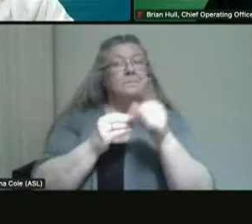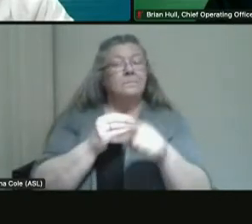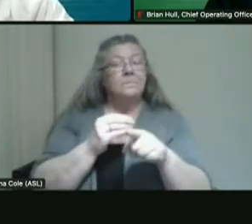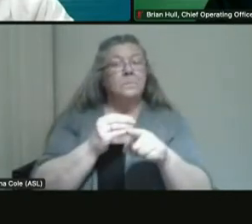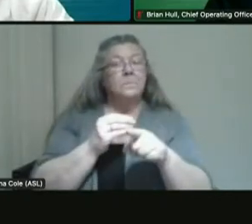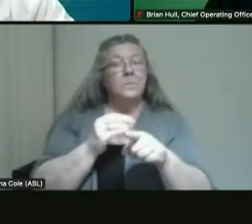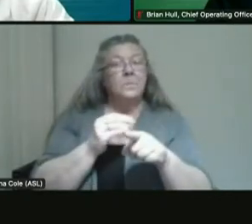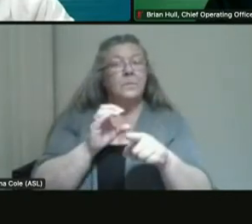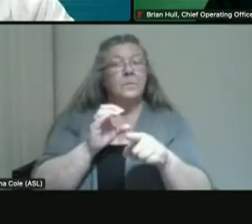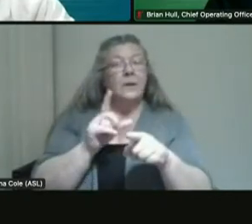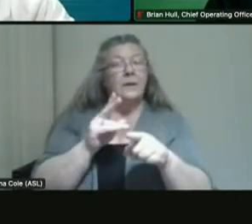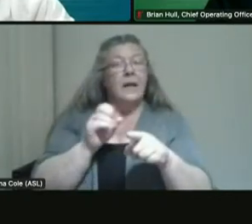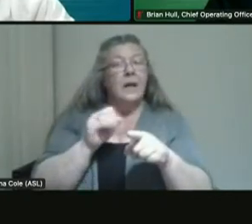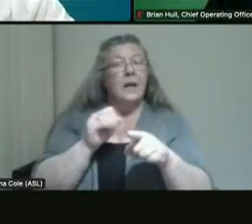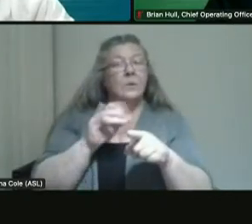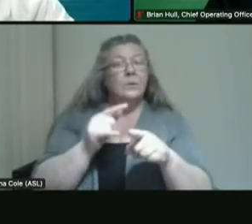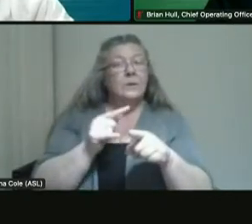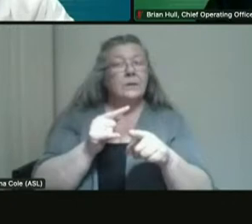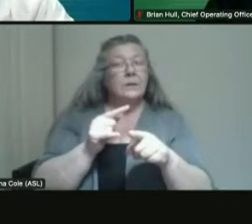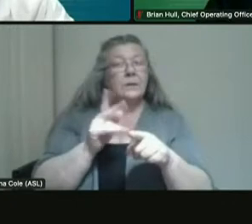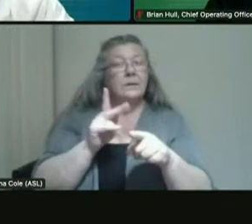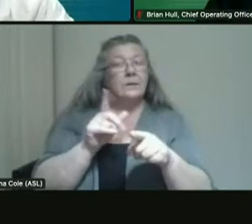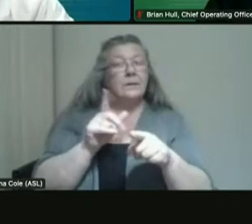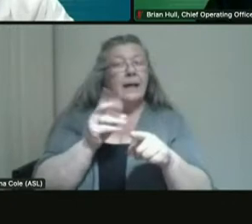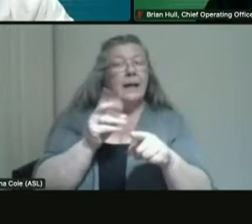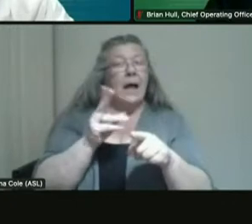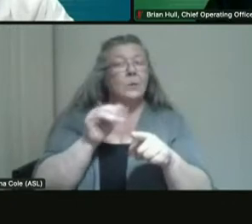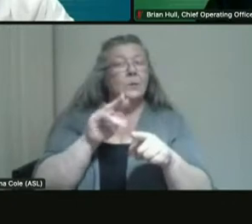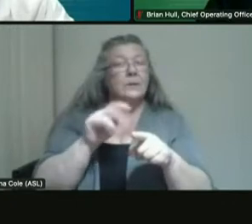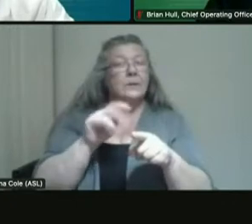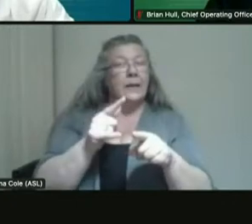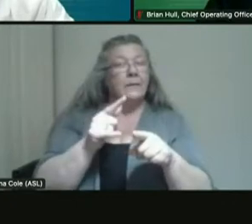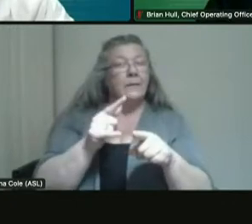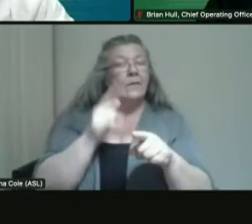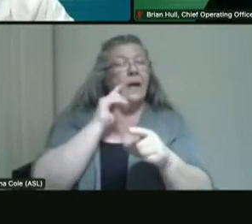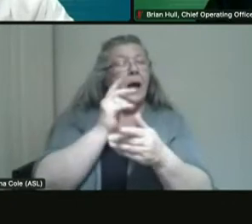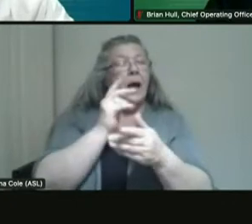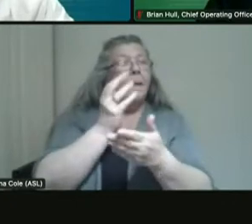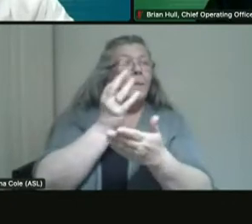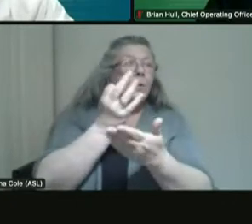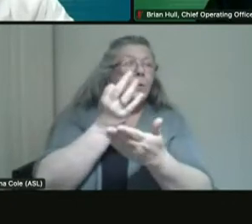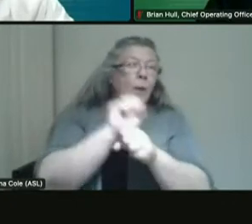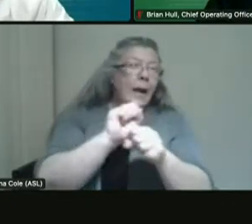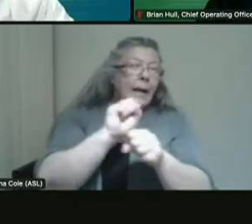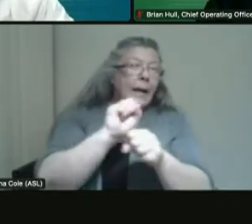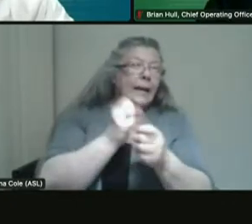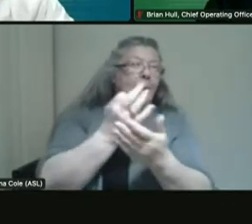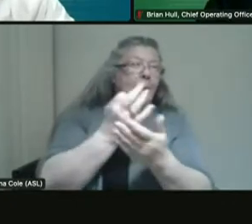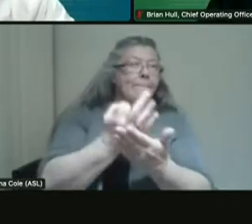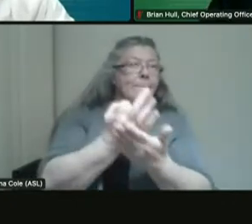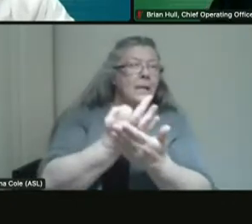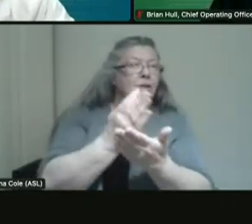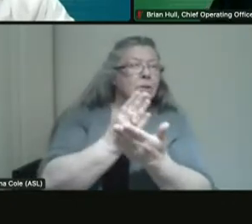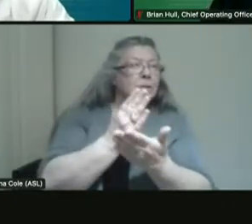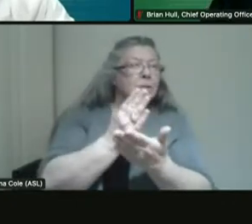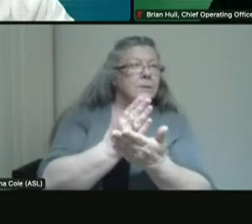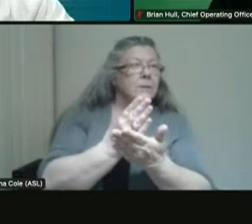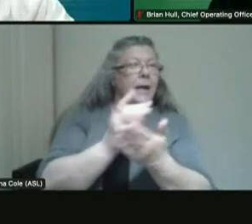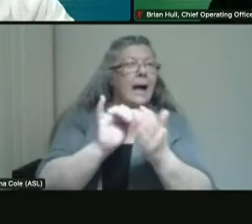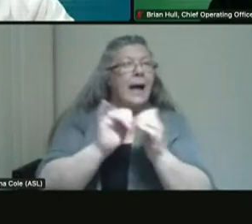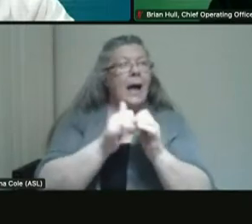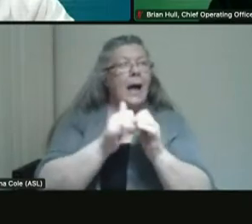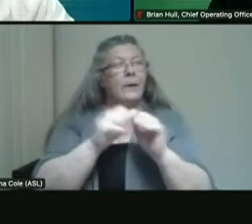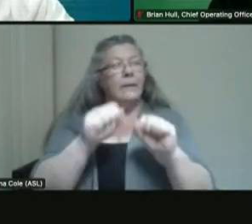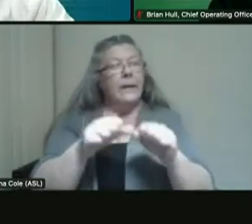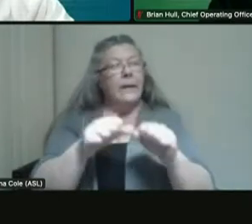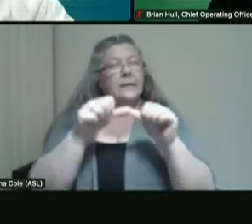There's more to be learned about the operating budget. Where can people go to do that? What will they find there? More importantly, how can they continue to ask